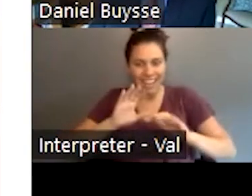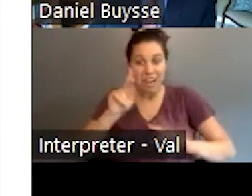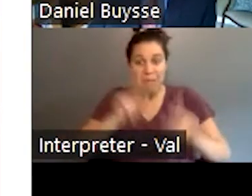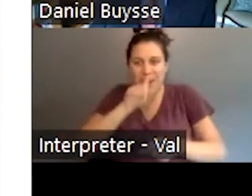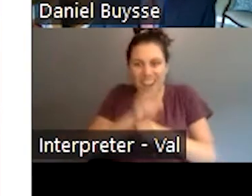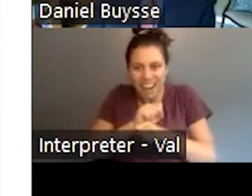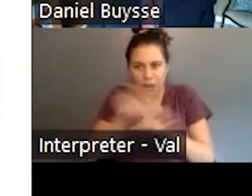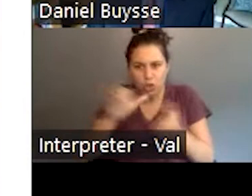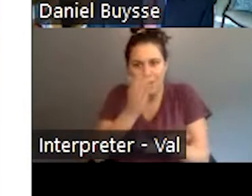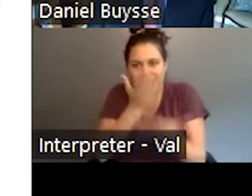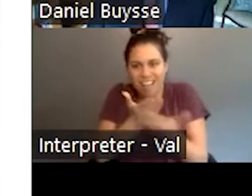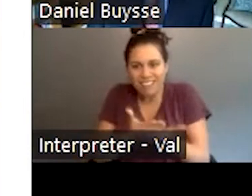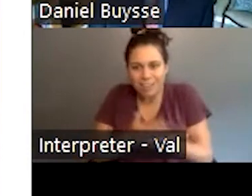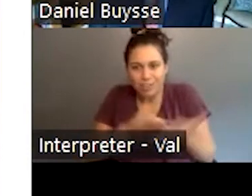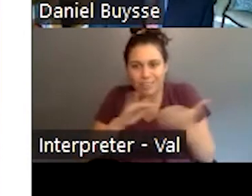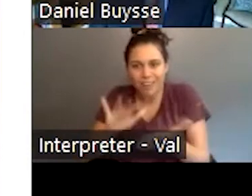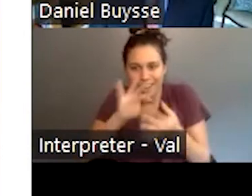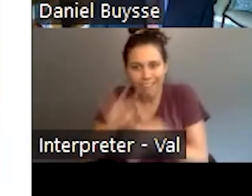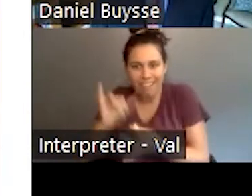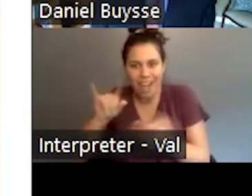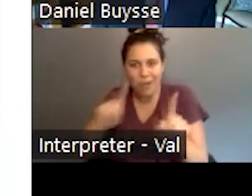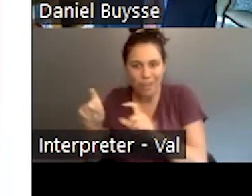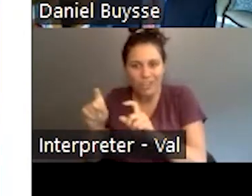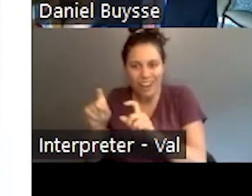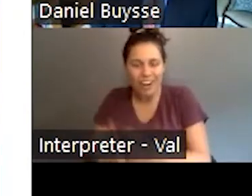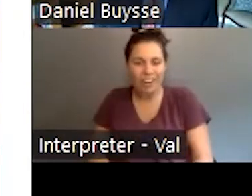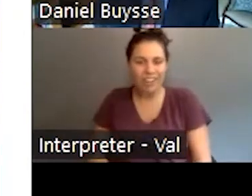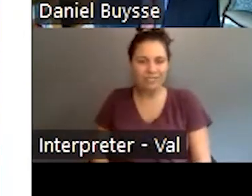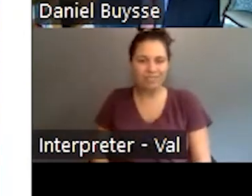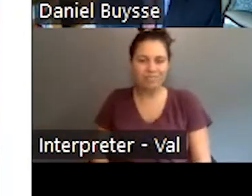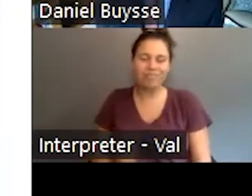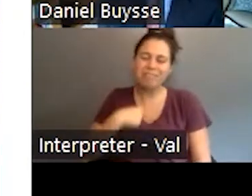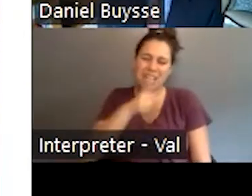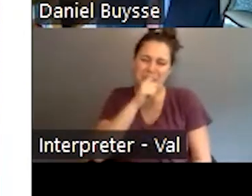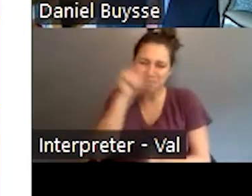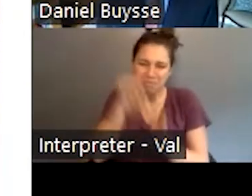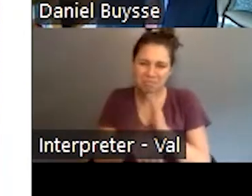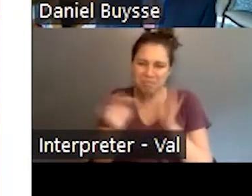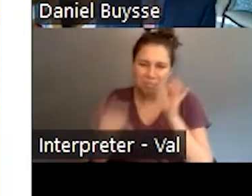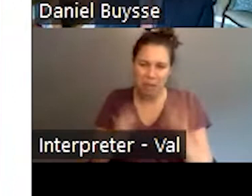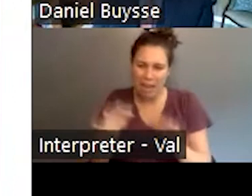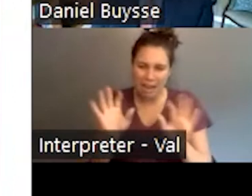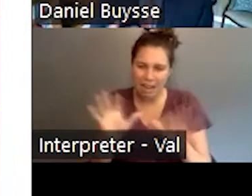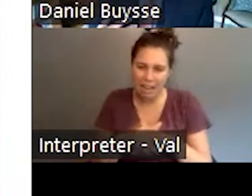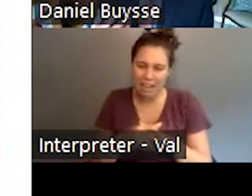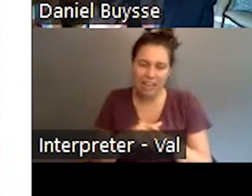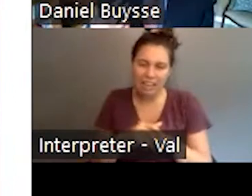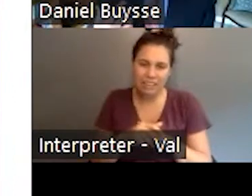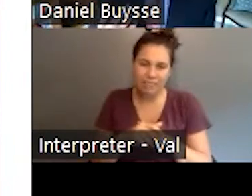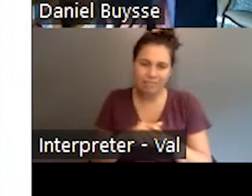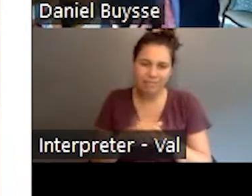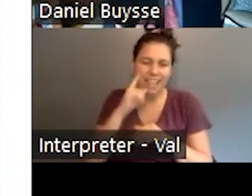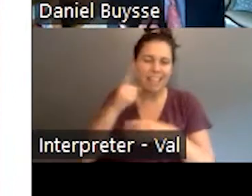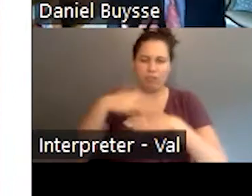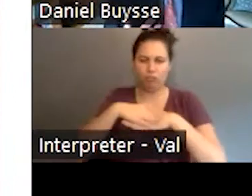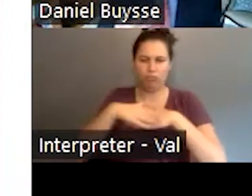conducting validation studies of this questionnaire. I'm not going to go through these in detail, just to say